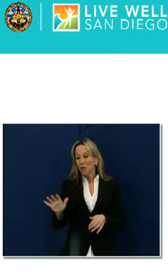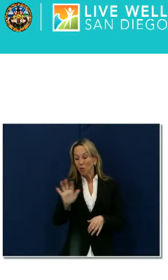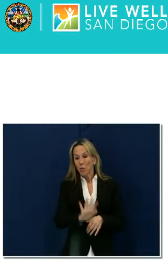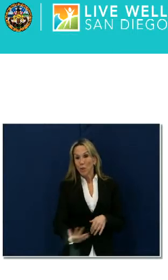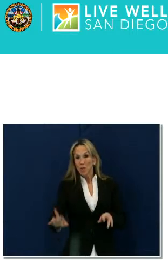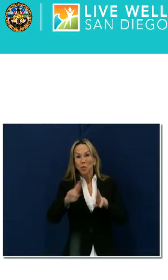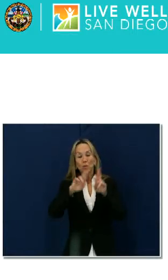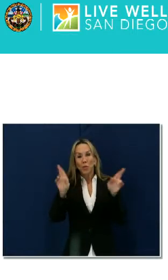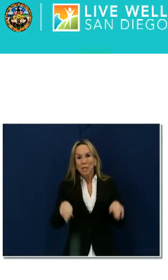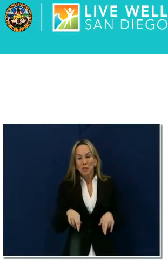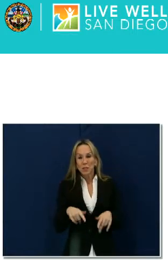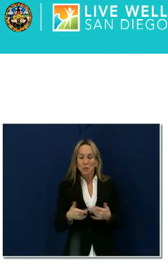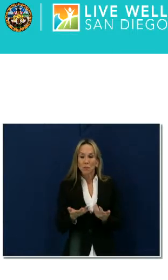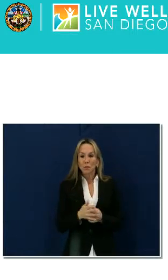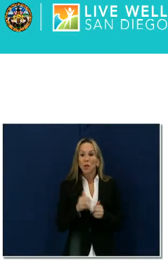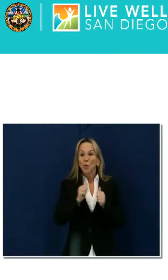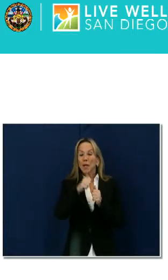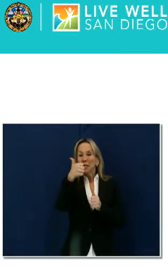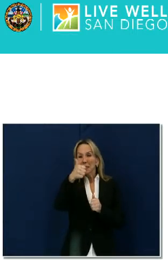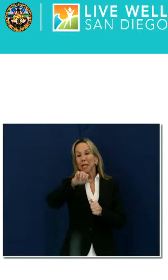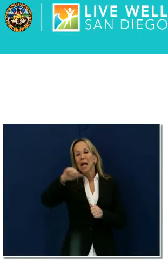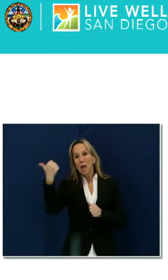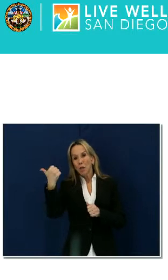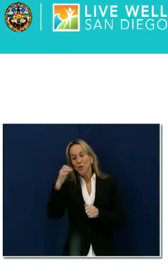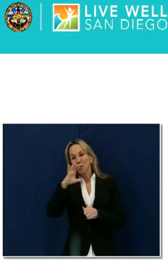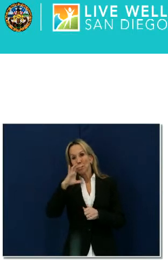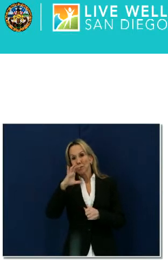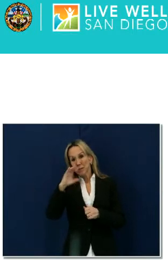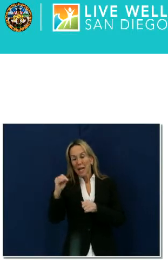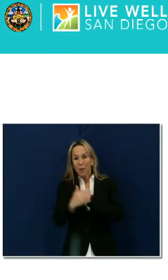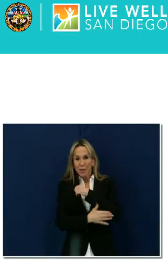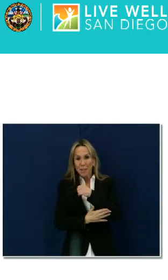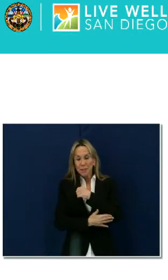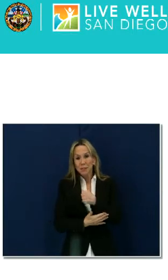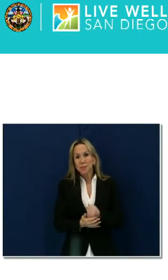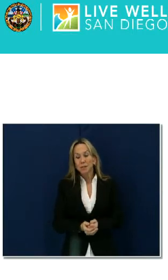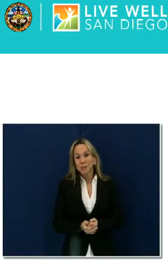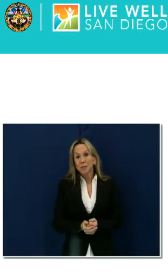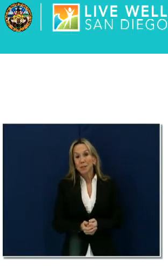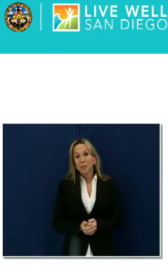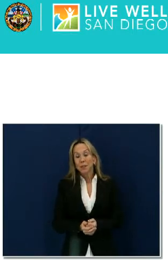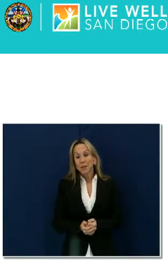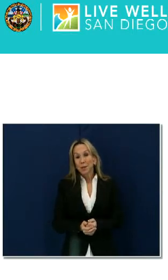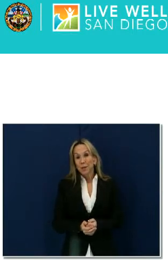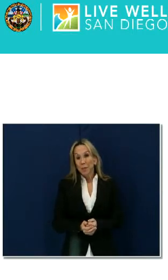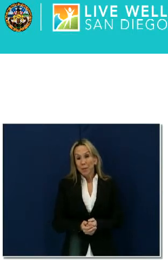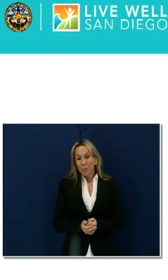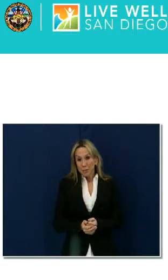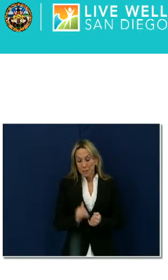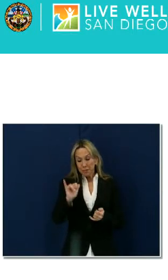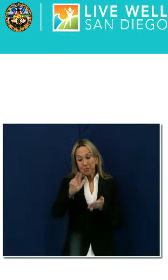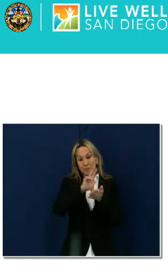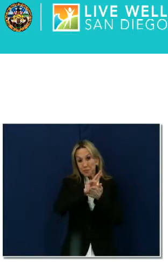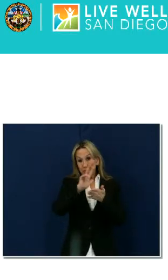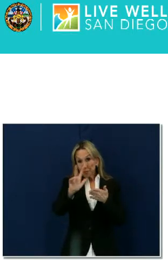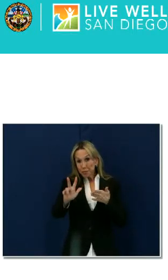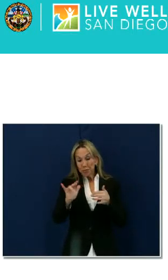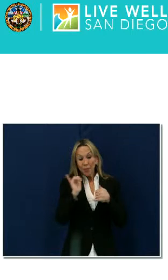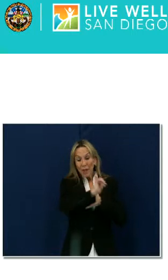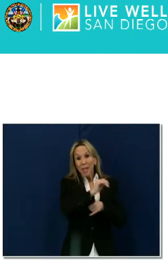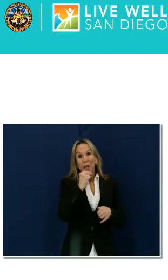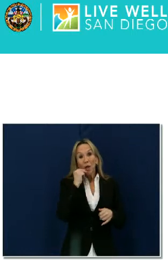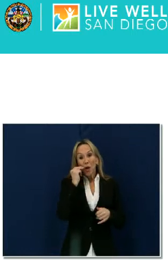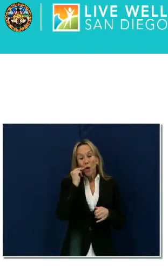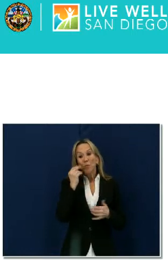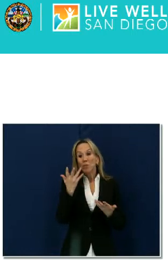with 10 other counties. After the 3 weeks period for the stay-at-home order, the ICU